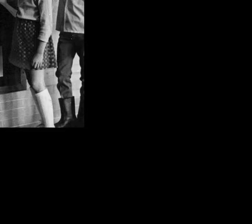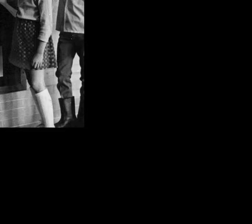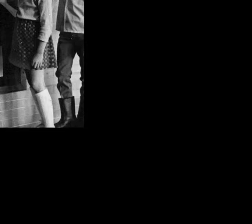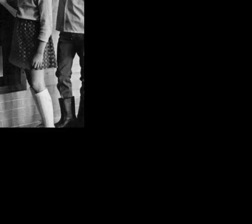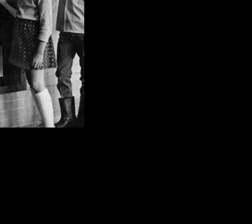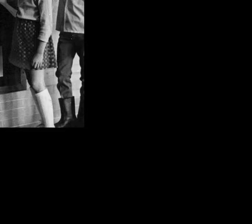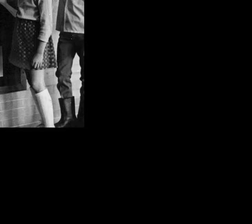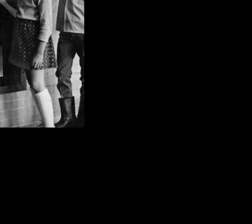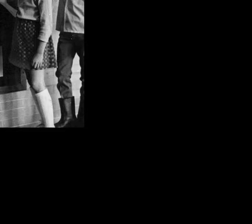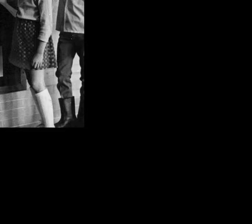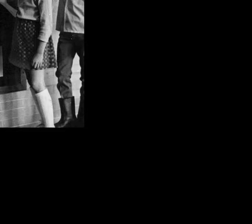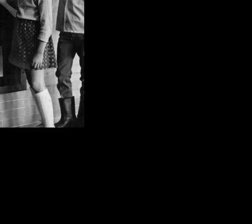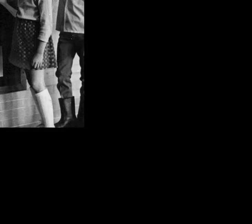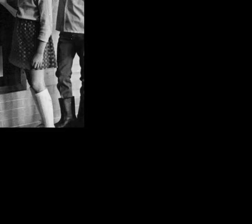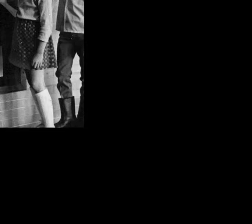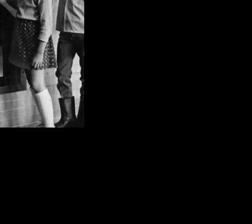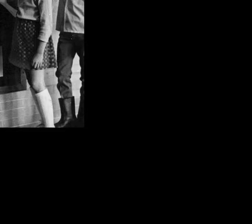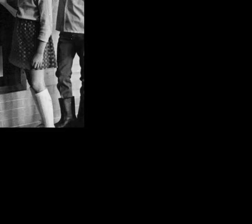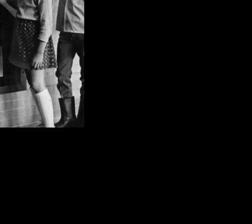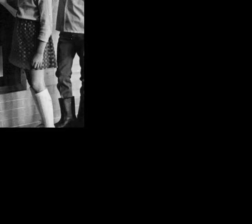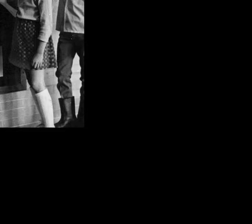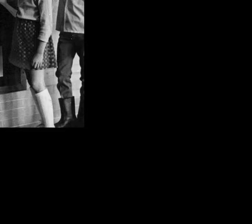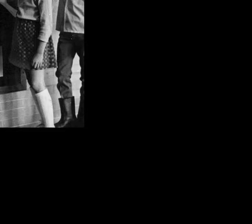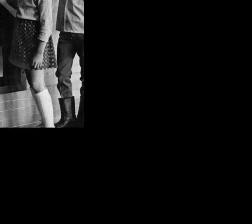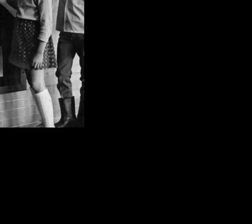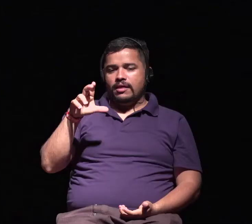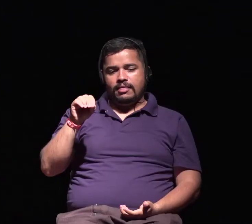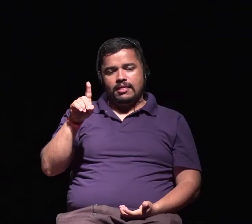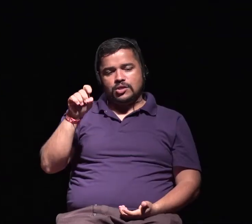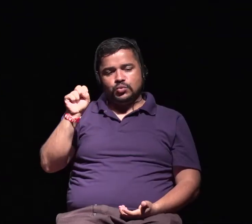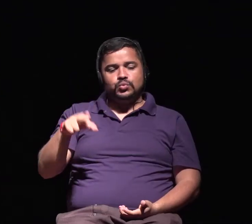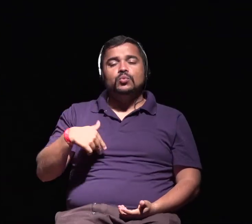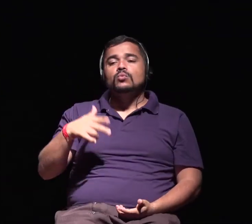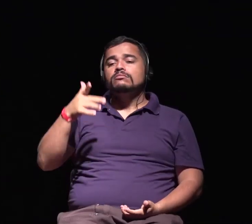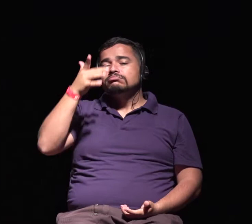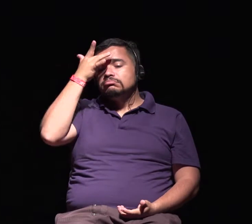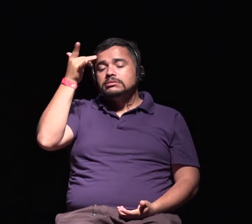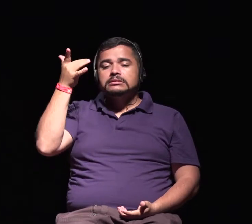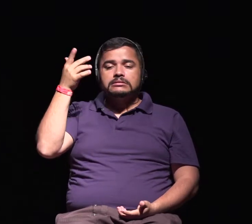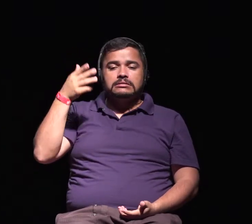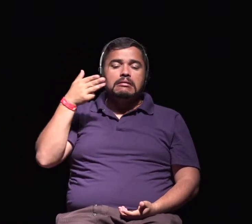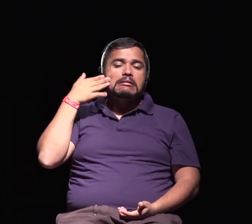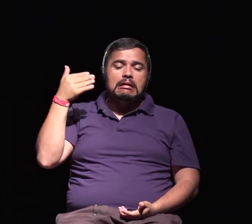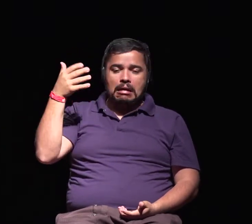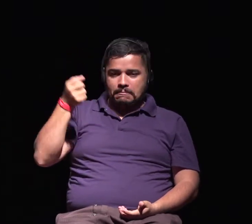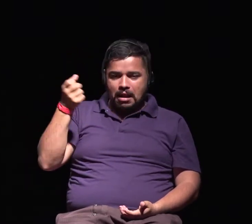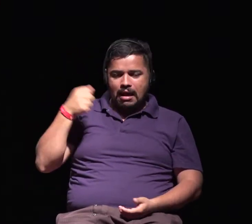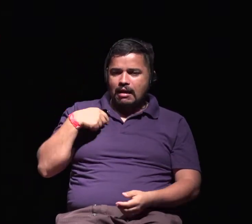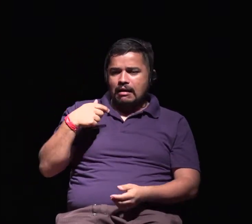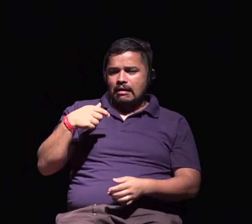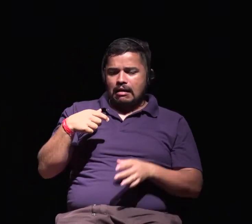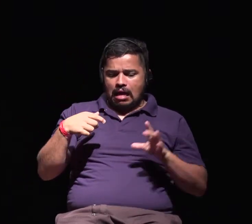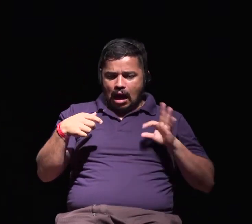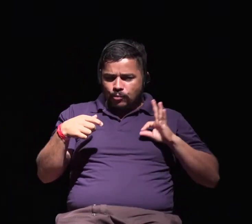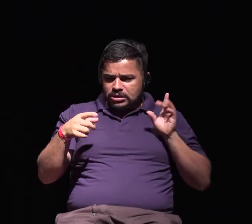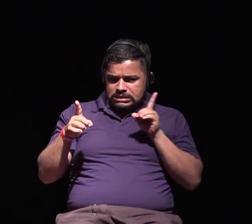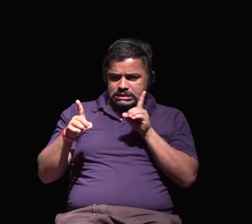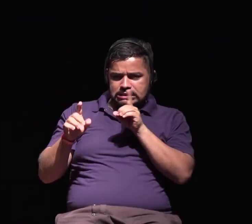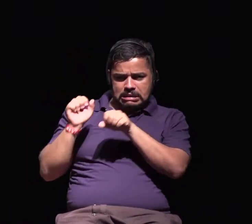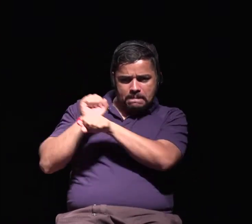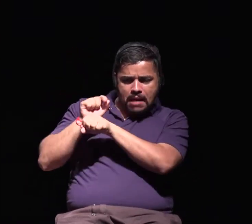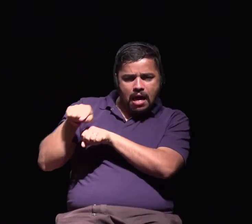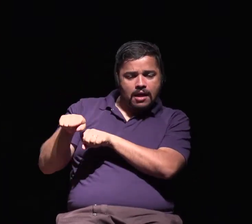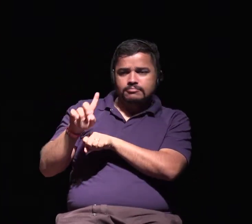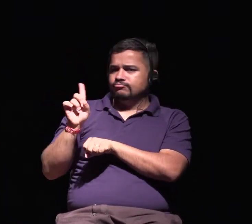South Carolina, which is where Strom Thurmond was stopped by police, just a few years earlier, only 8 years earlier,